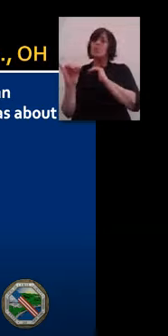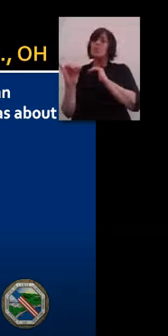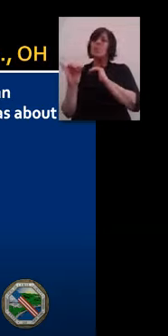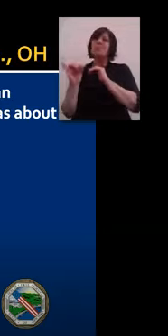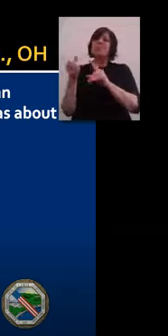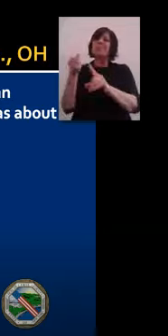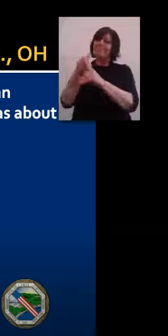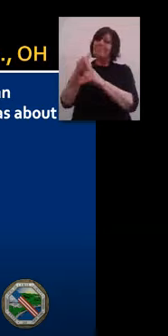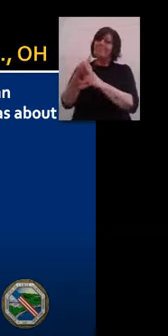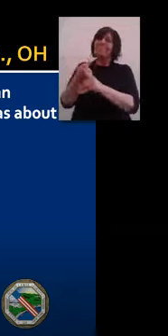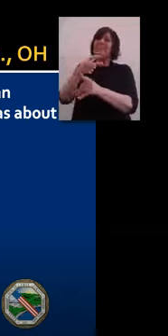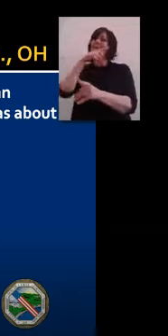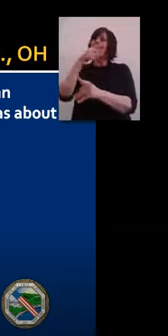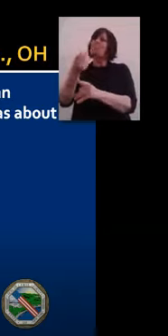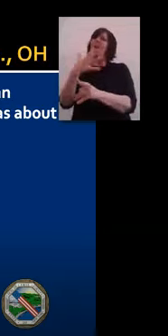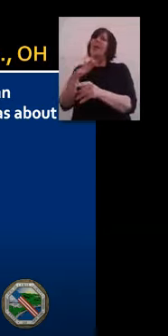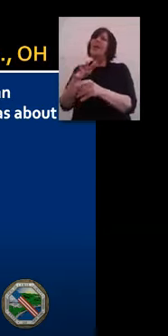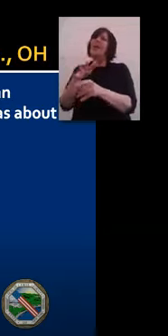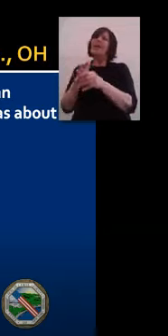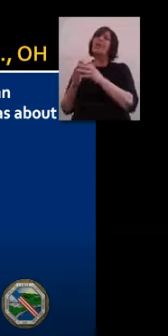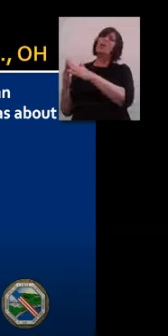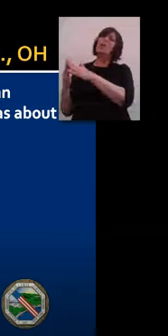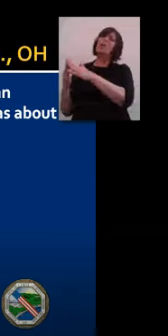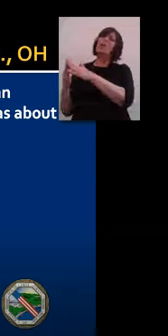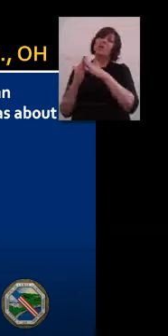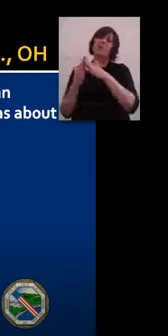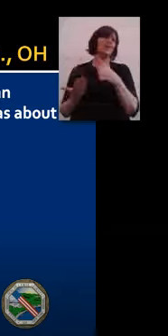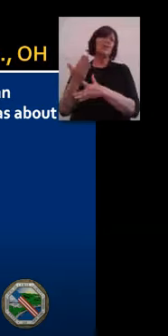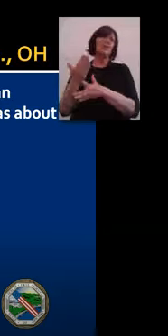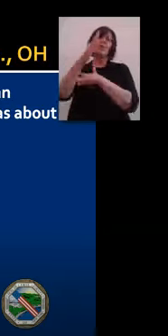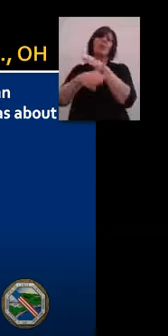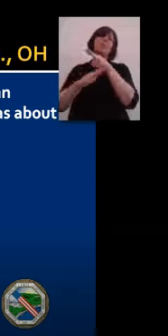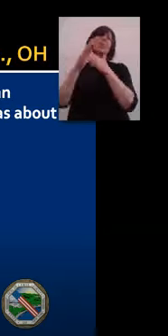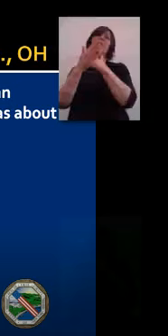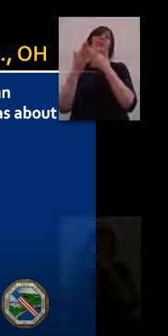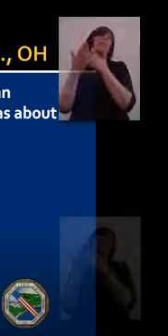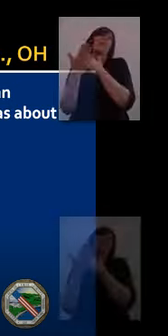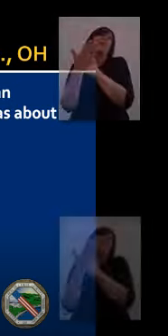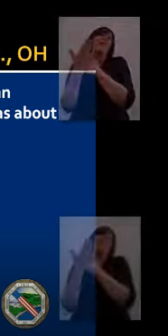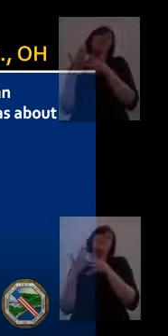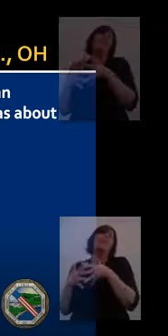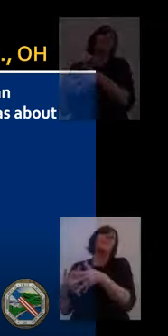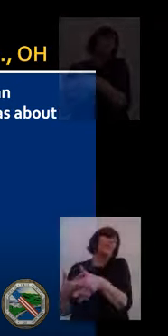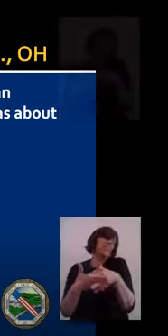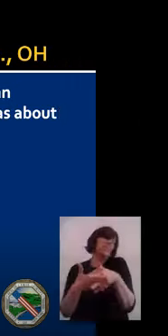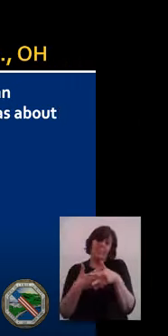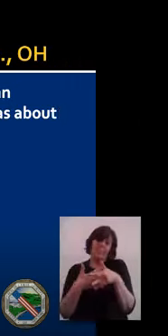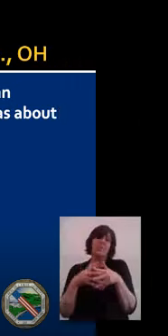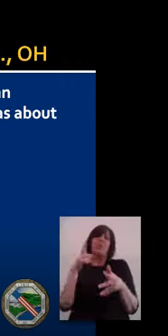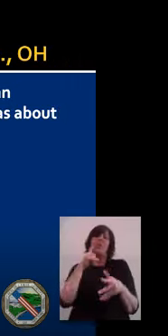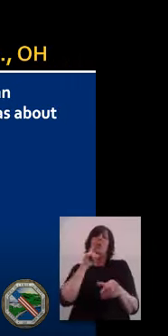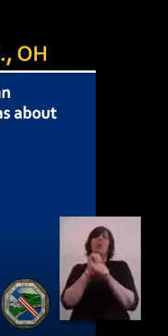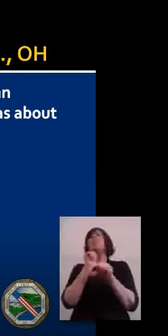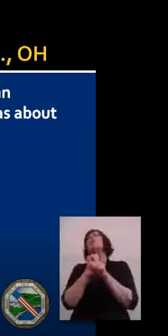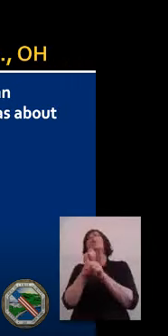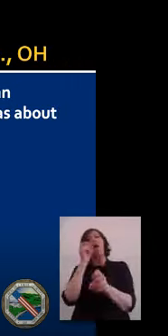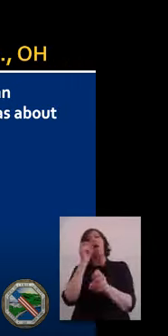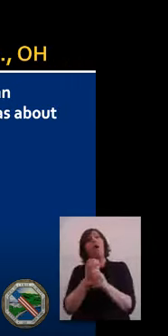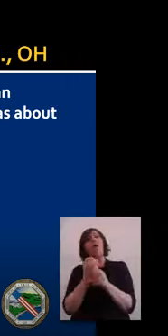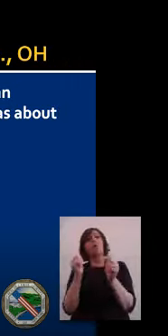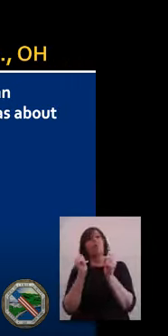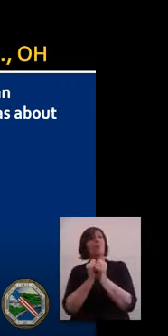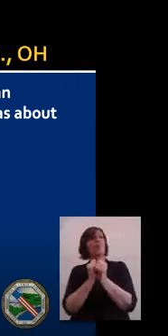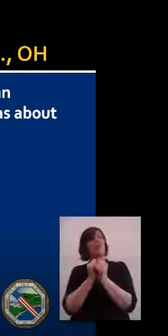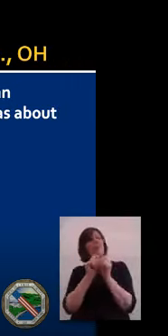this. So, so we're really working hard with our community members to see, how can we address these health